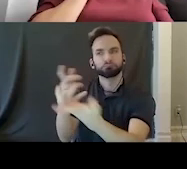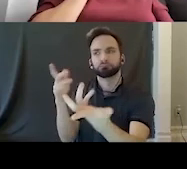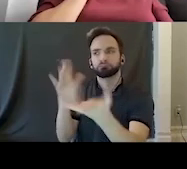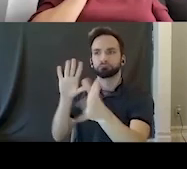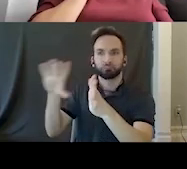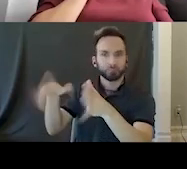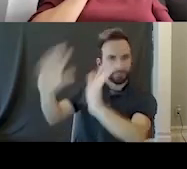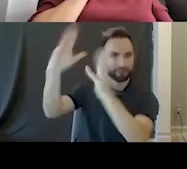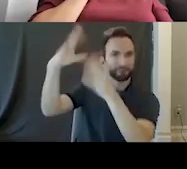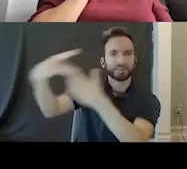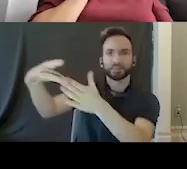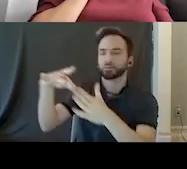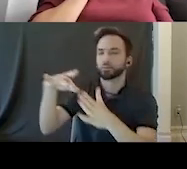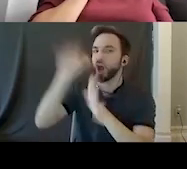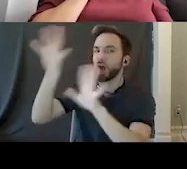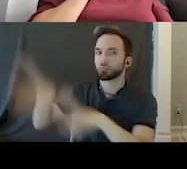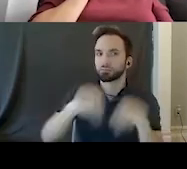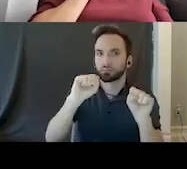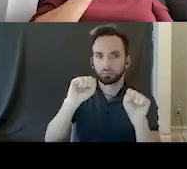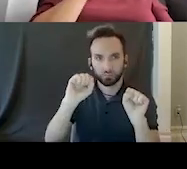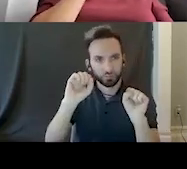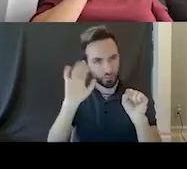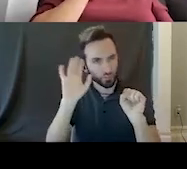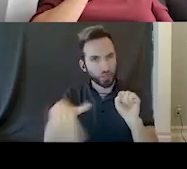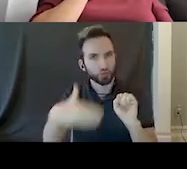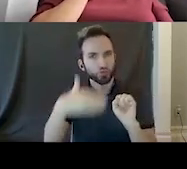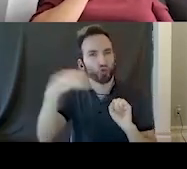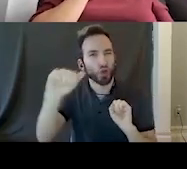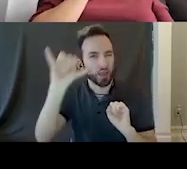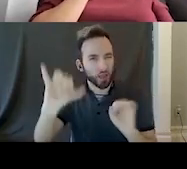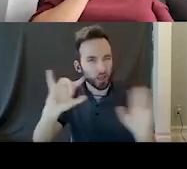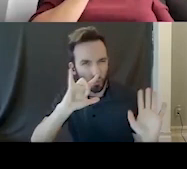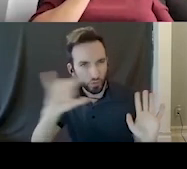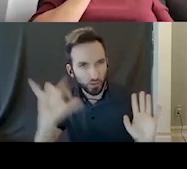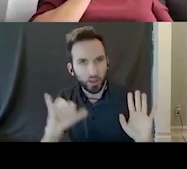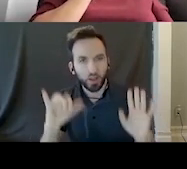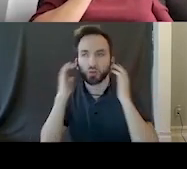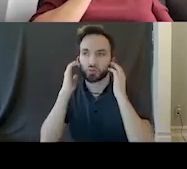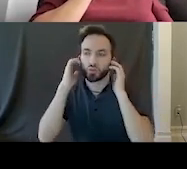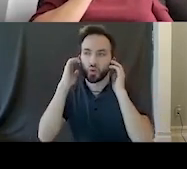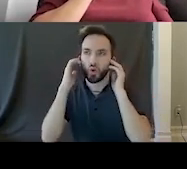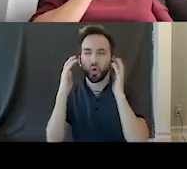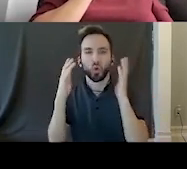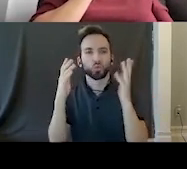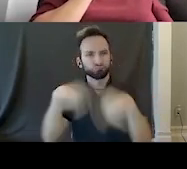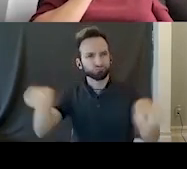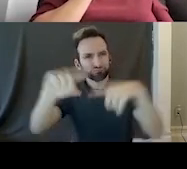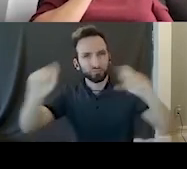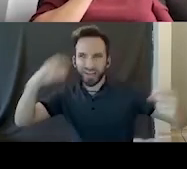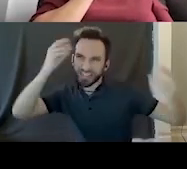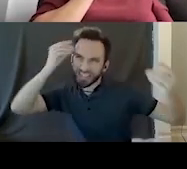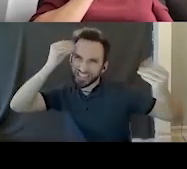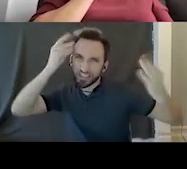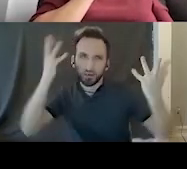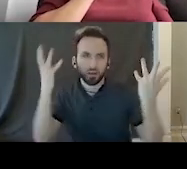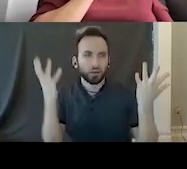these are good examples of allyship. So I want us to think, what can we do to be an ally for